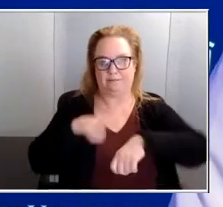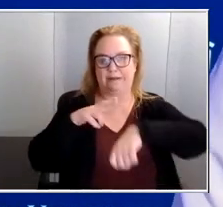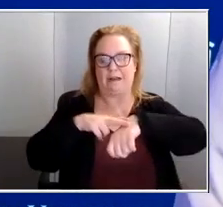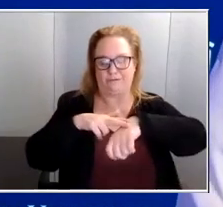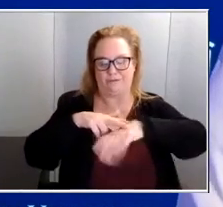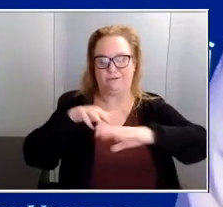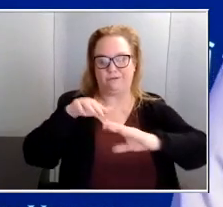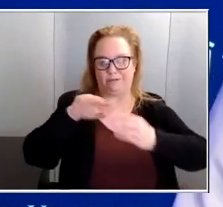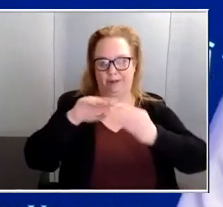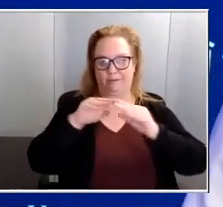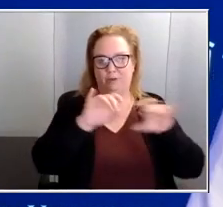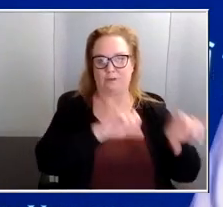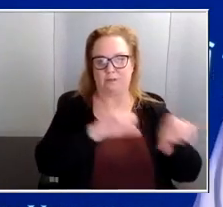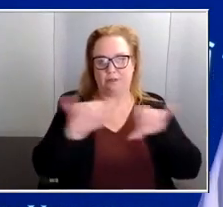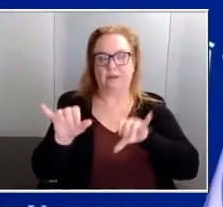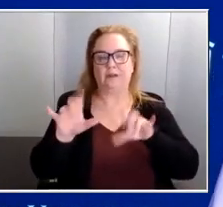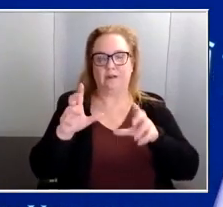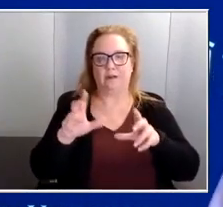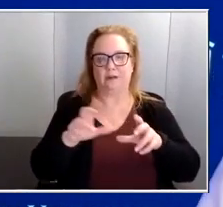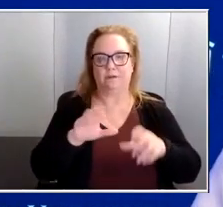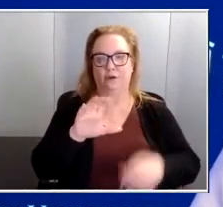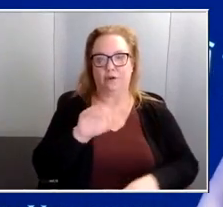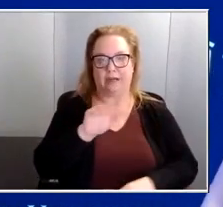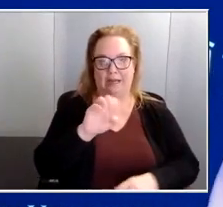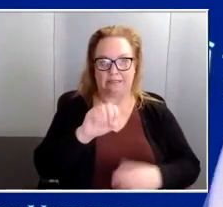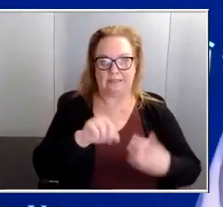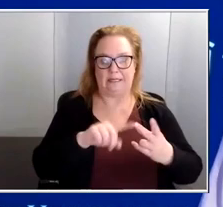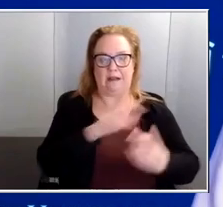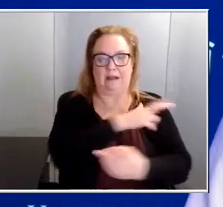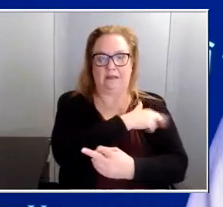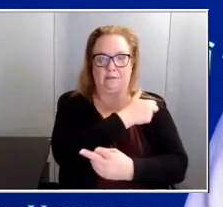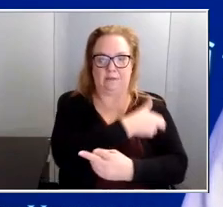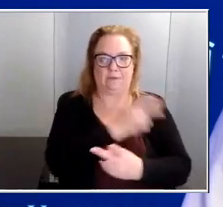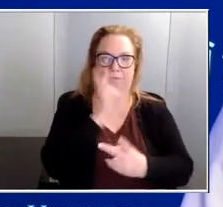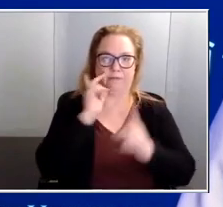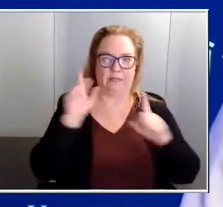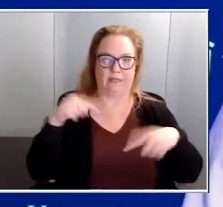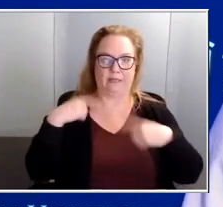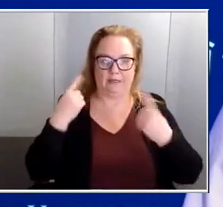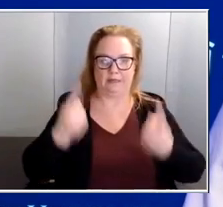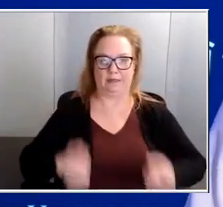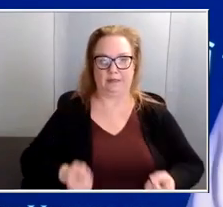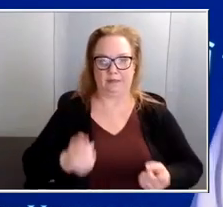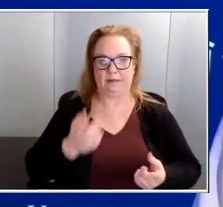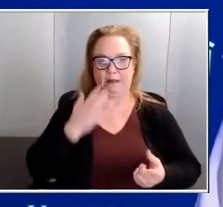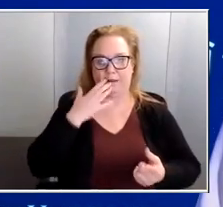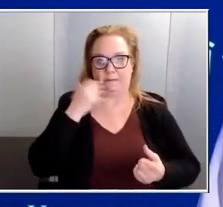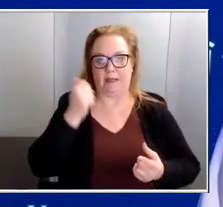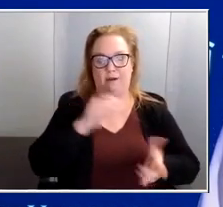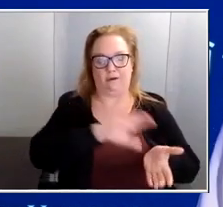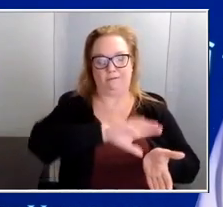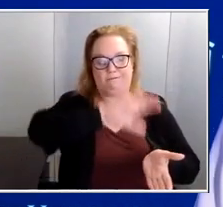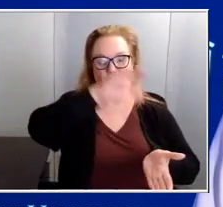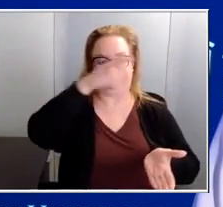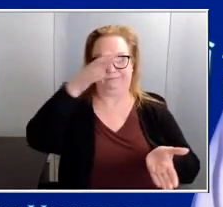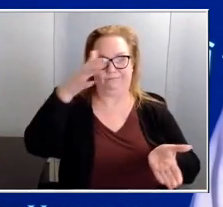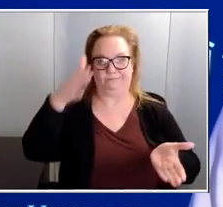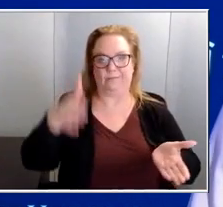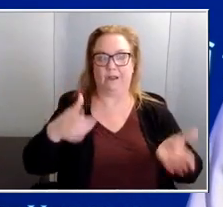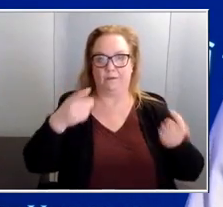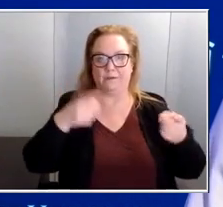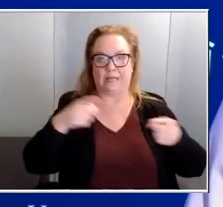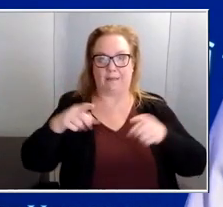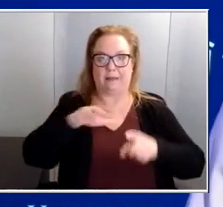as well, both for cases, but also for hospitalizations, which we have said is probably a bit better bellwether of really the actual